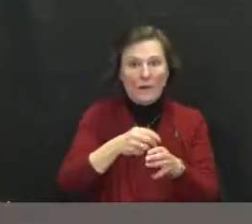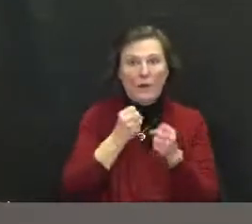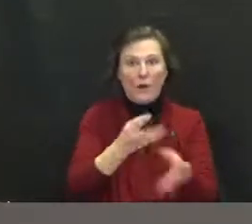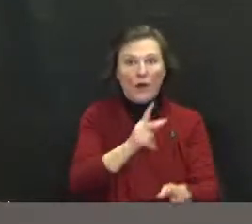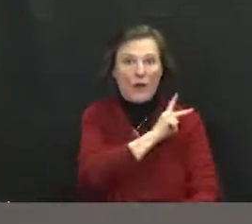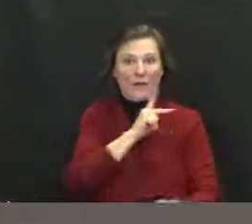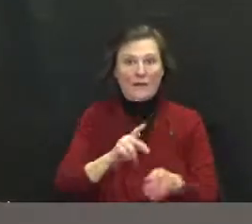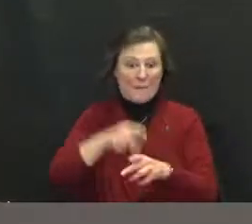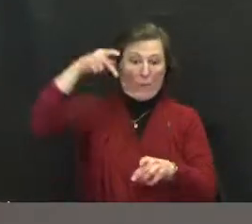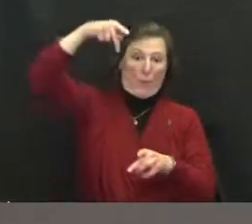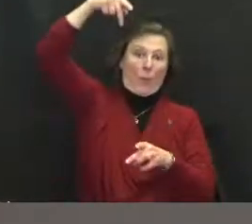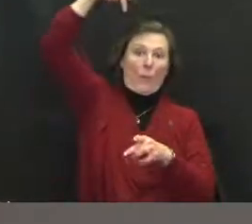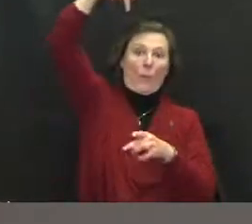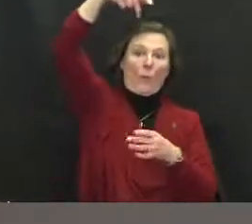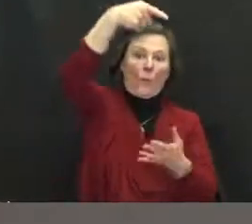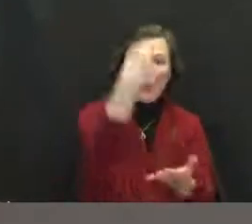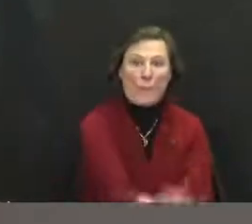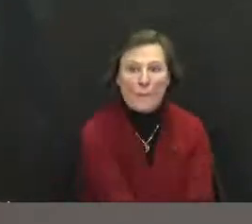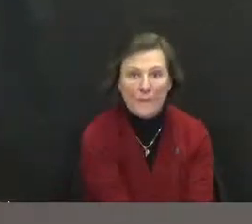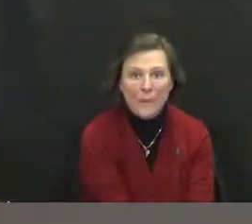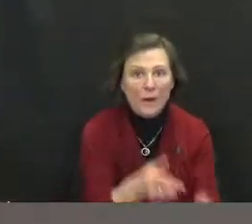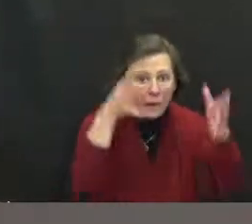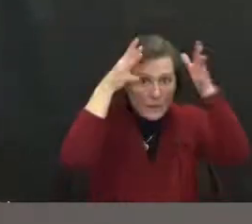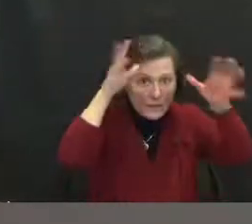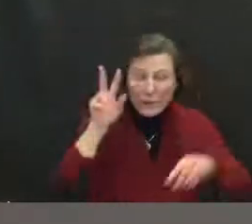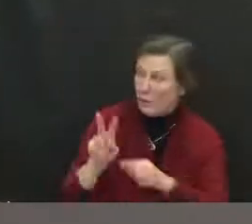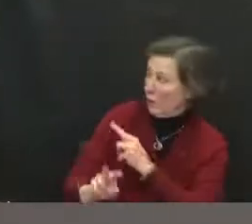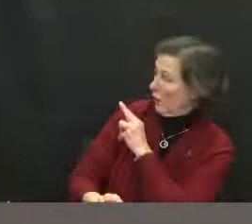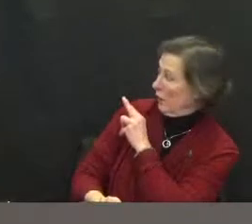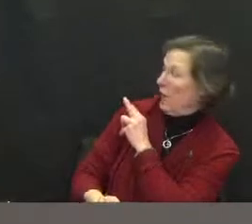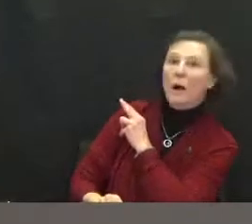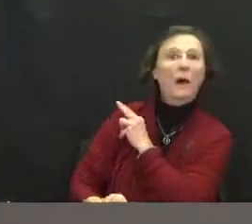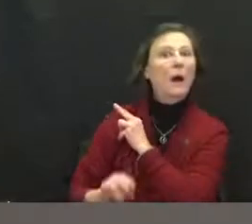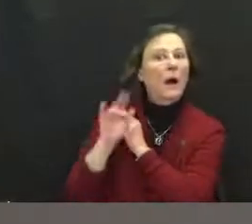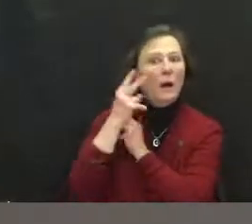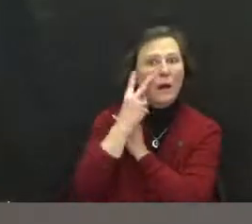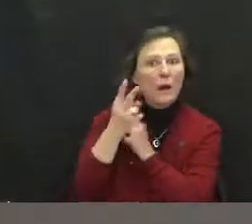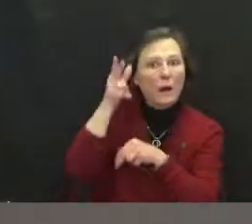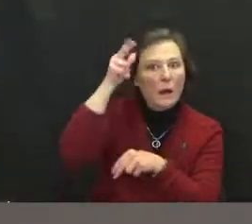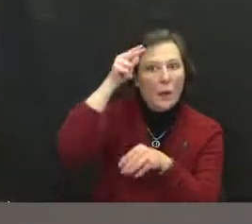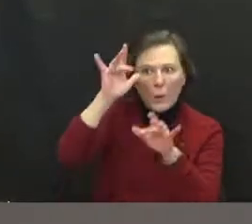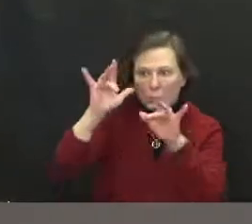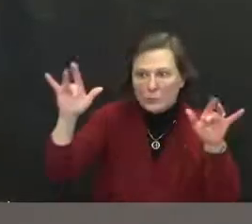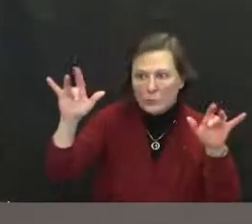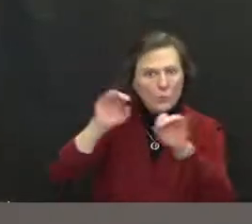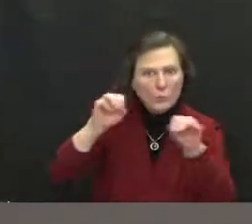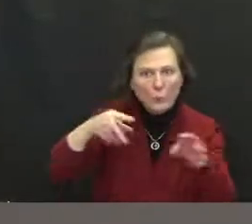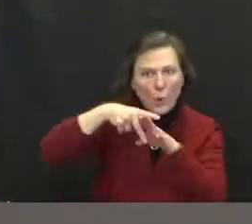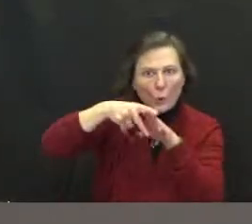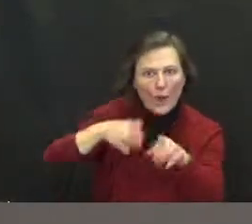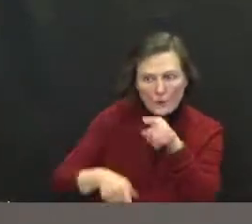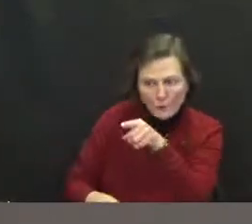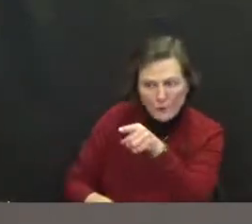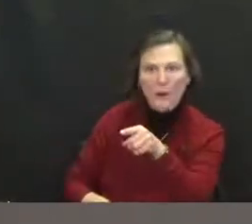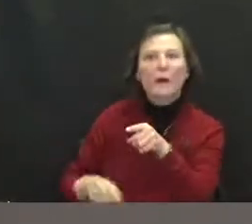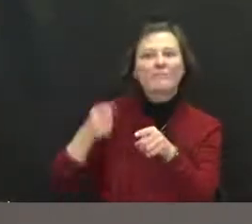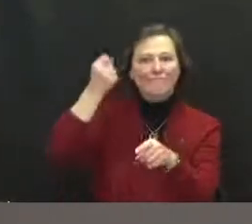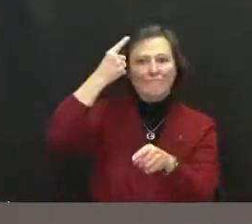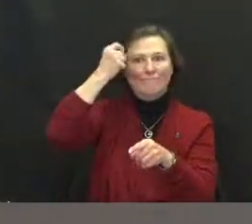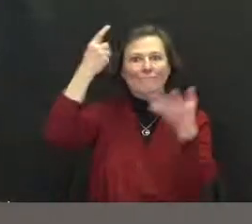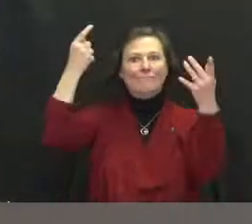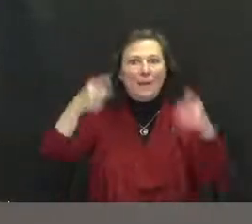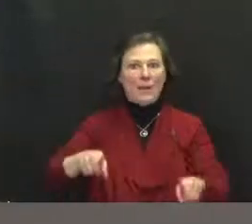king from the horse. When the deer turned around, he saw the horse at the chasm's edge and quickly realized what had